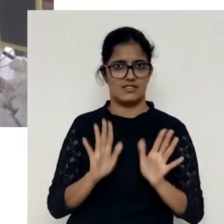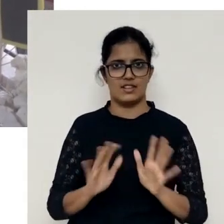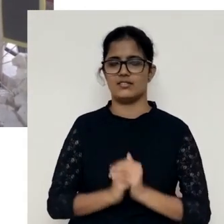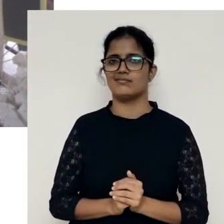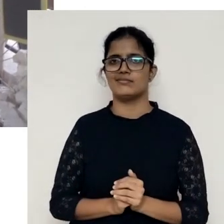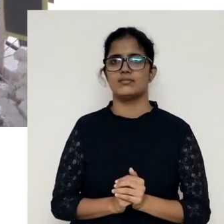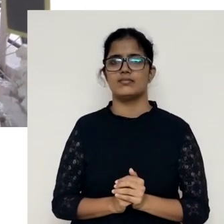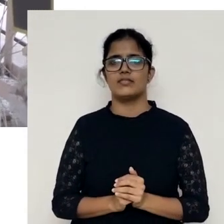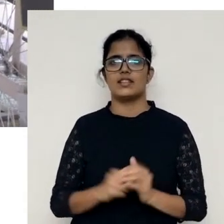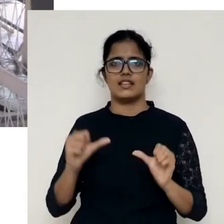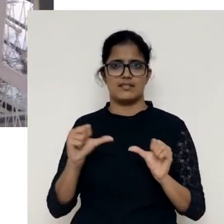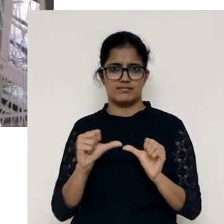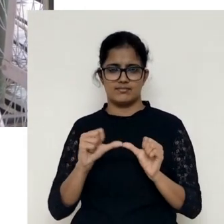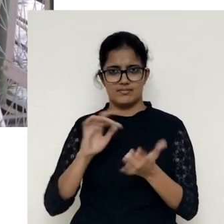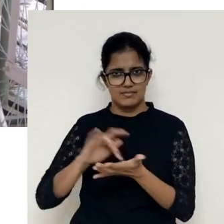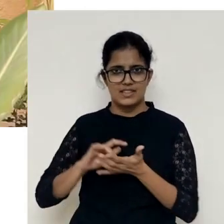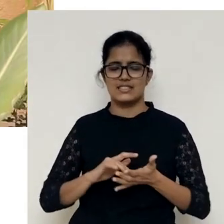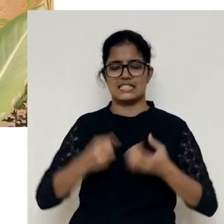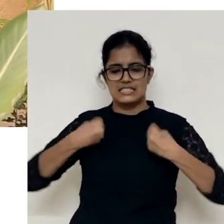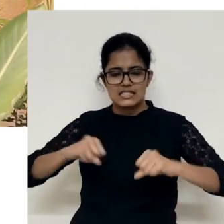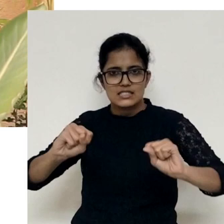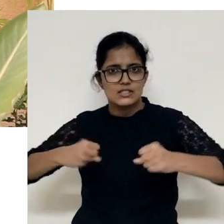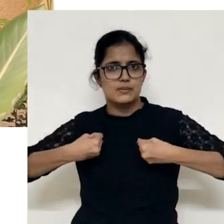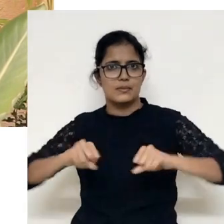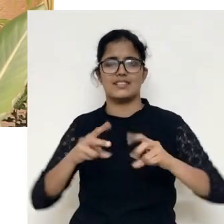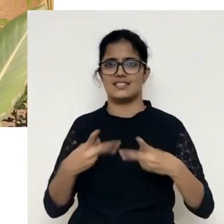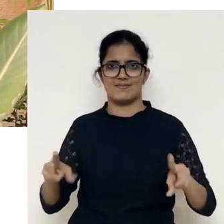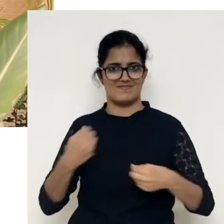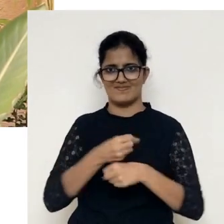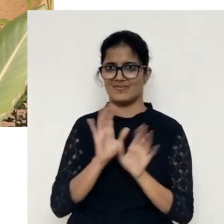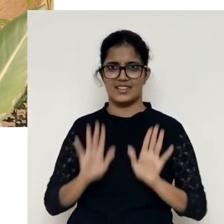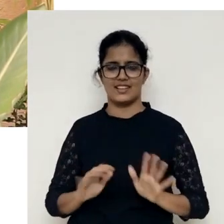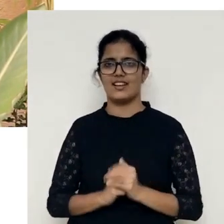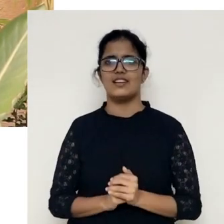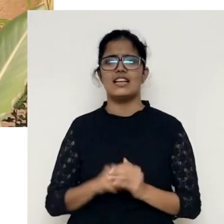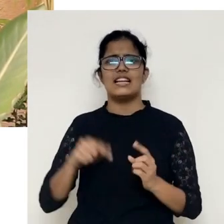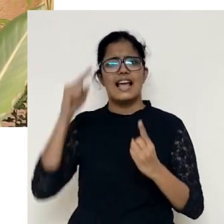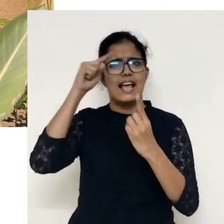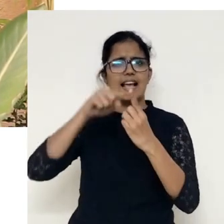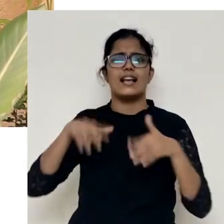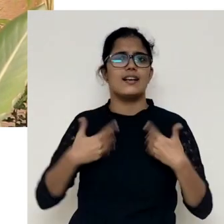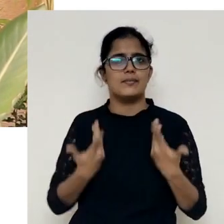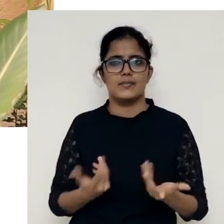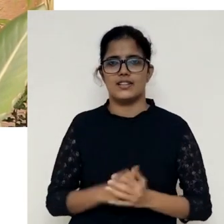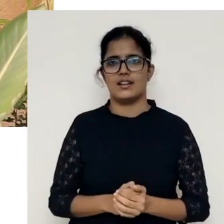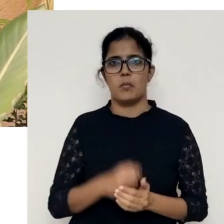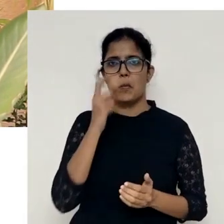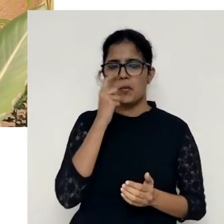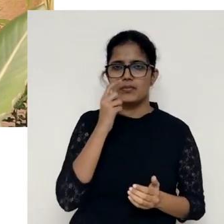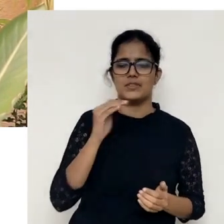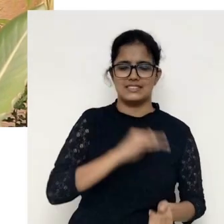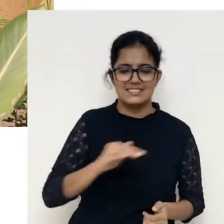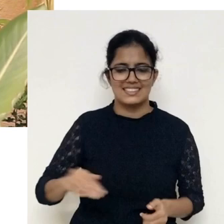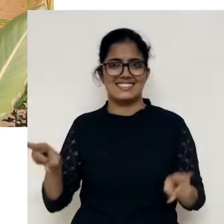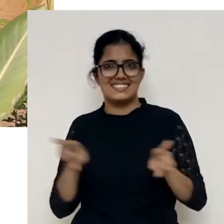One of the things that we are also doing at these Anganwadis is installing swings so that the women have